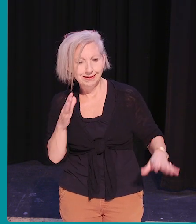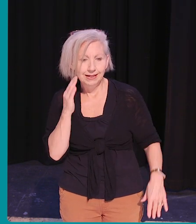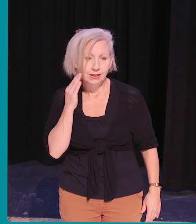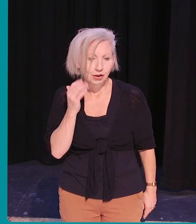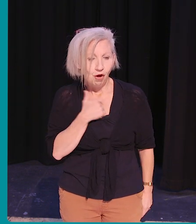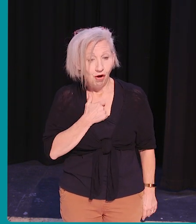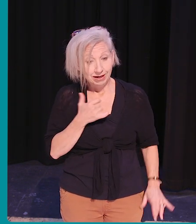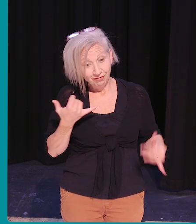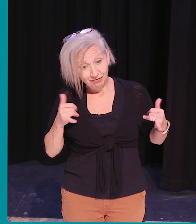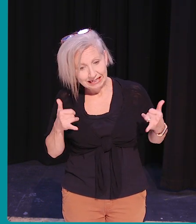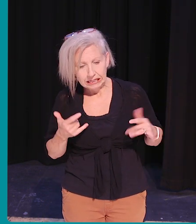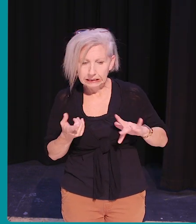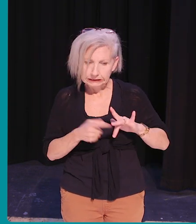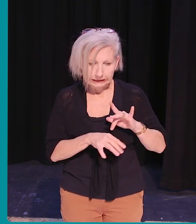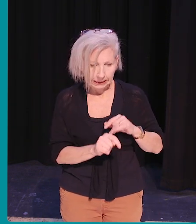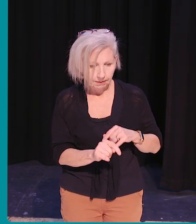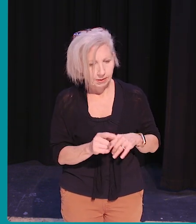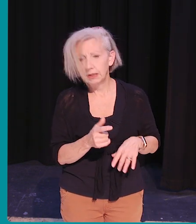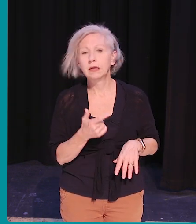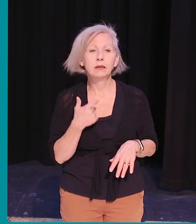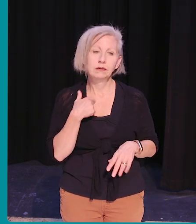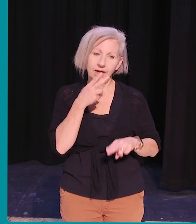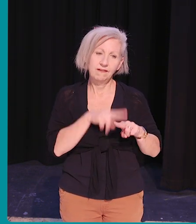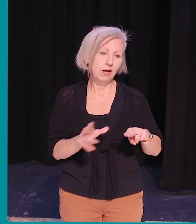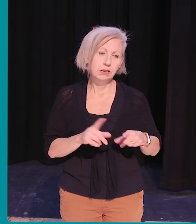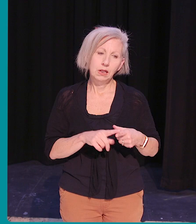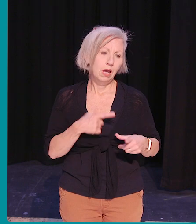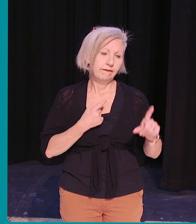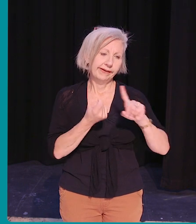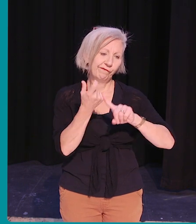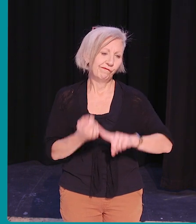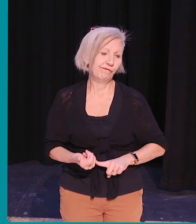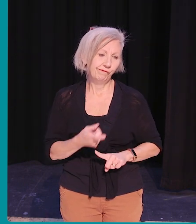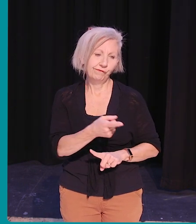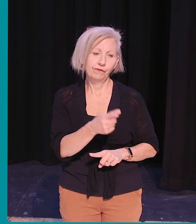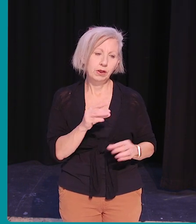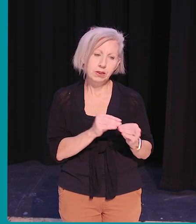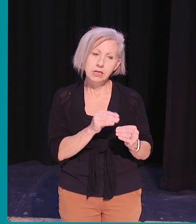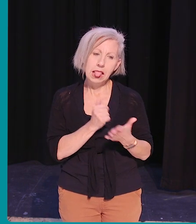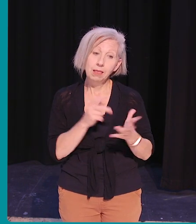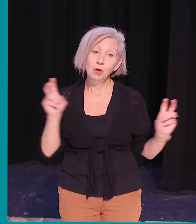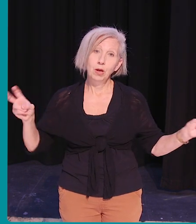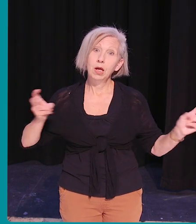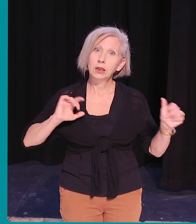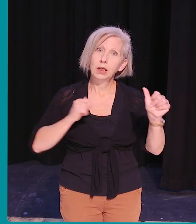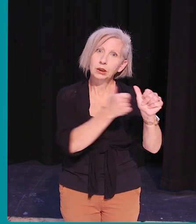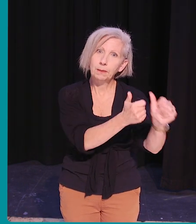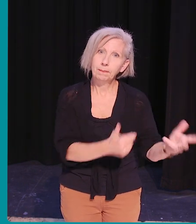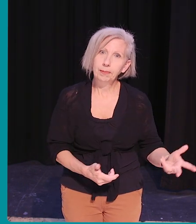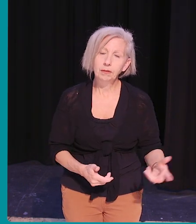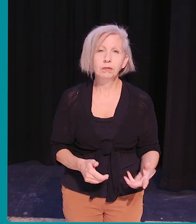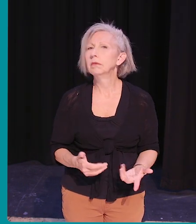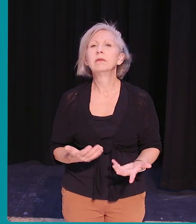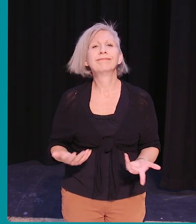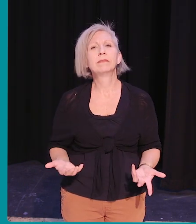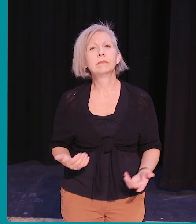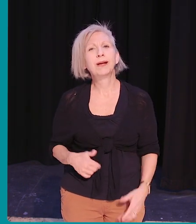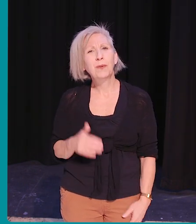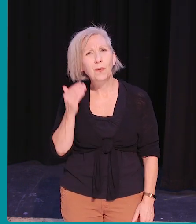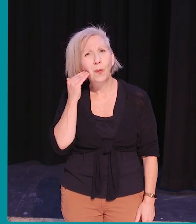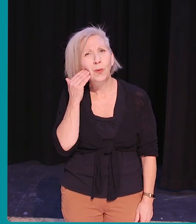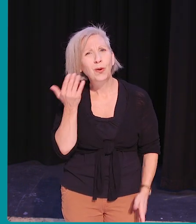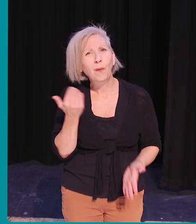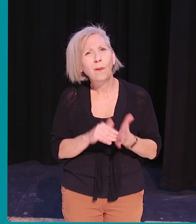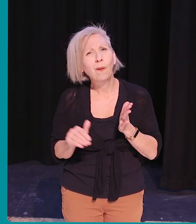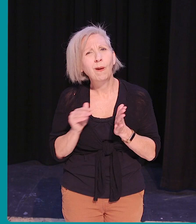skip recess occasionally or whatever, right? So that's what Jerry gets, right? And what we know over and over again is that it's